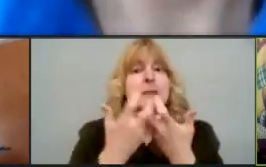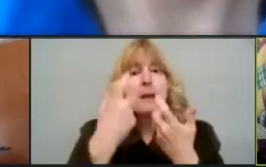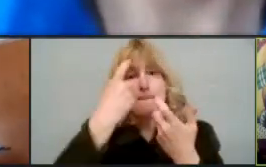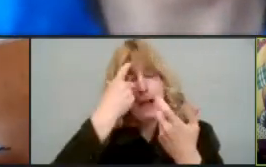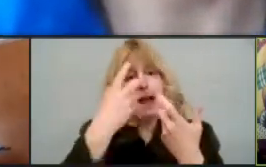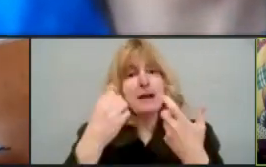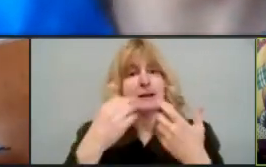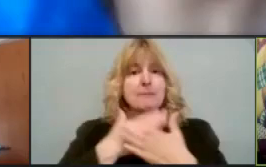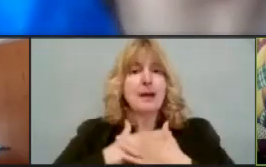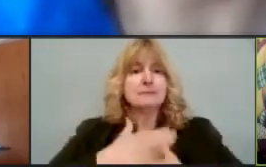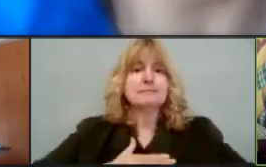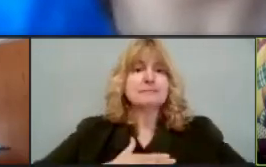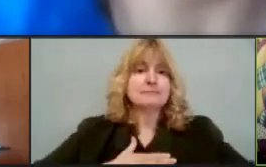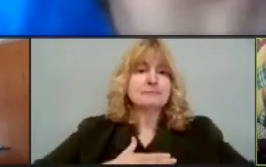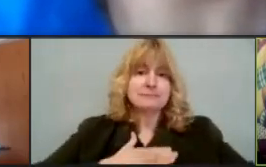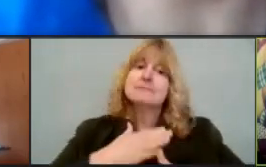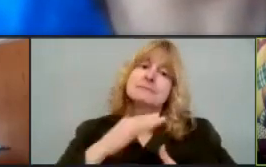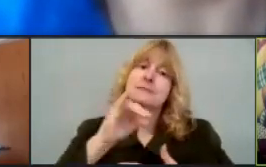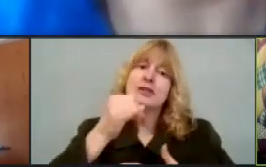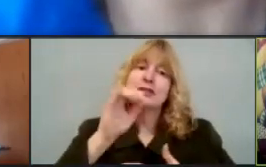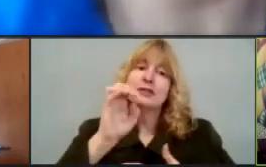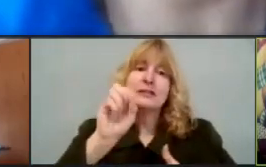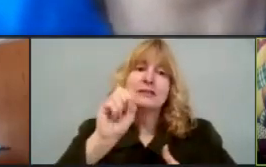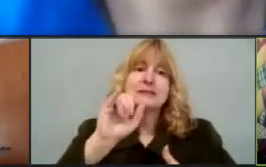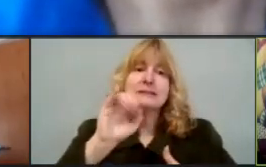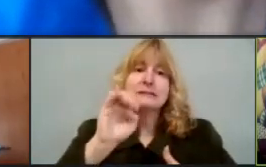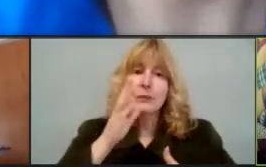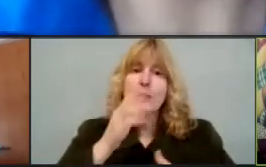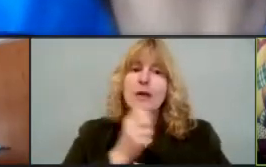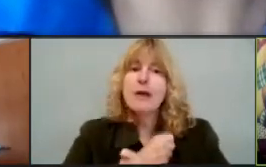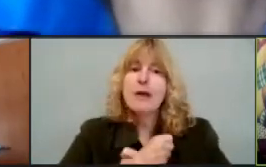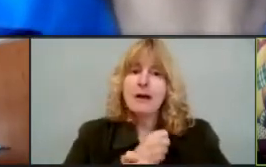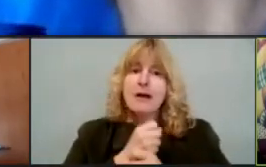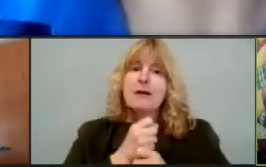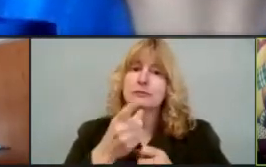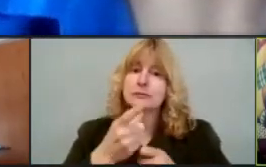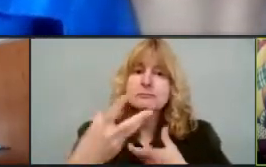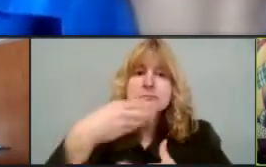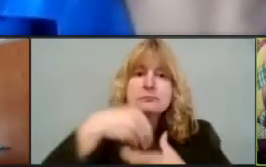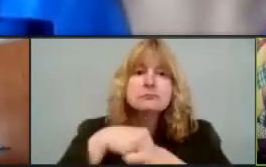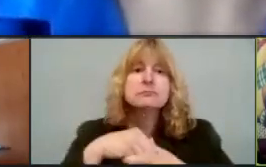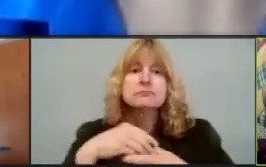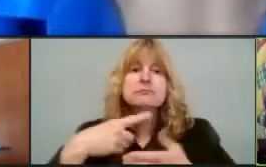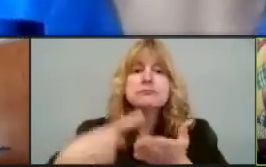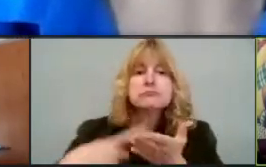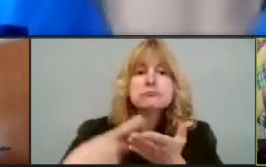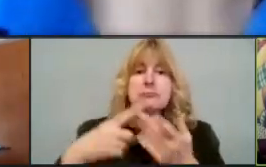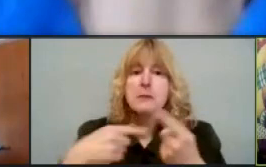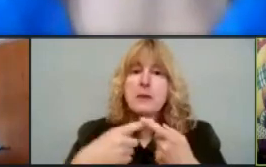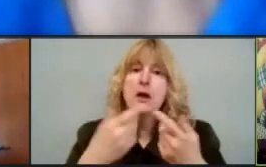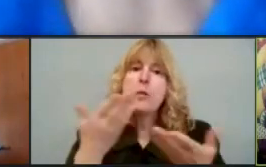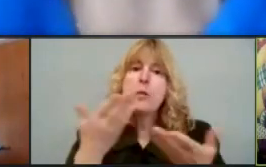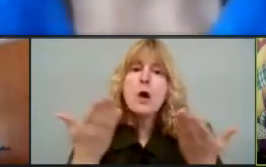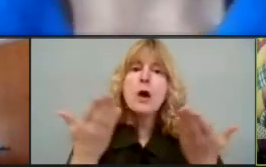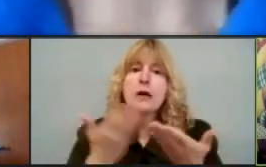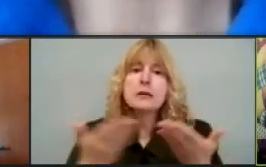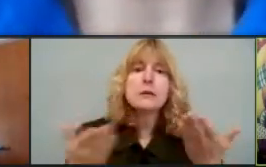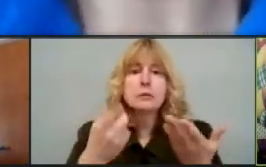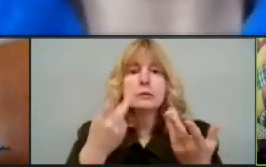body. Jesse, we would love to have you come on and talk about the things that you're seeing at